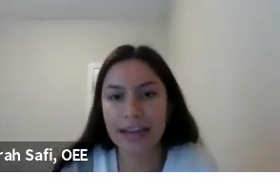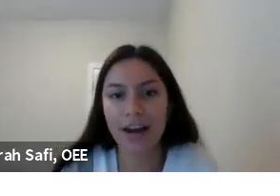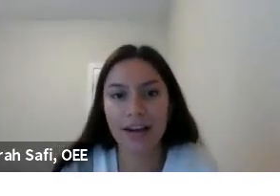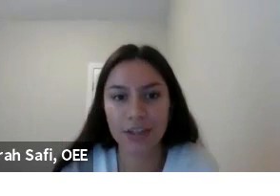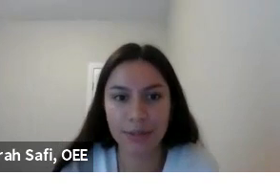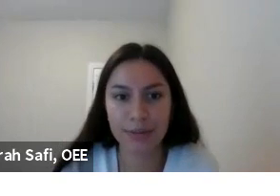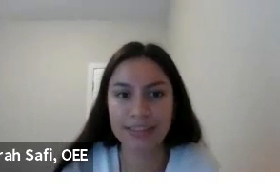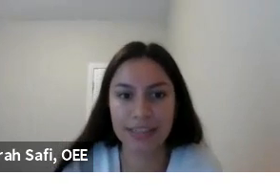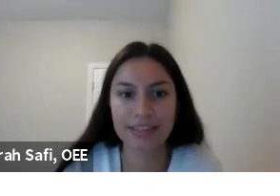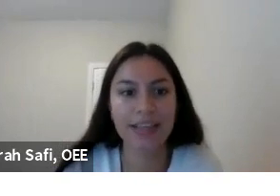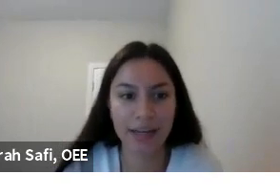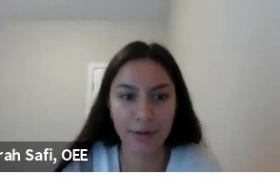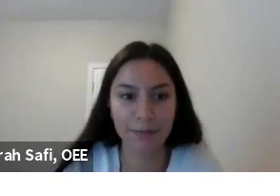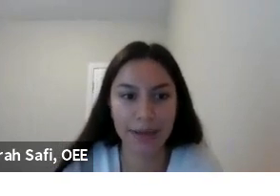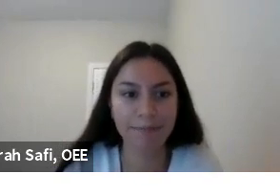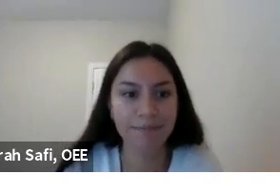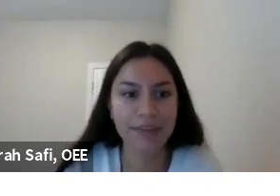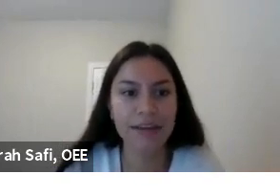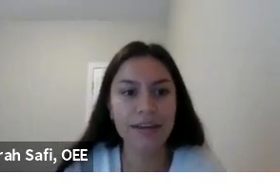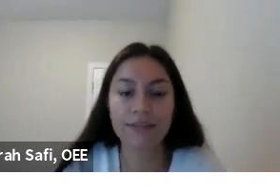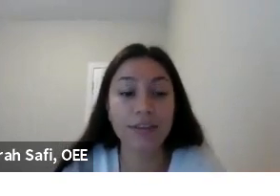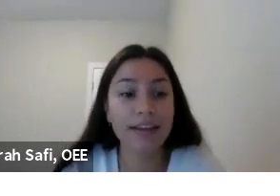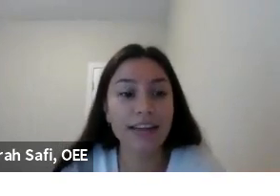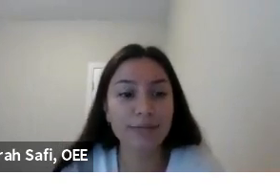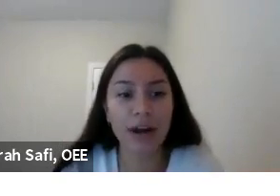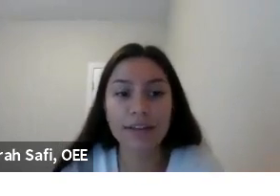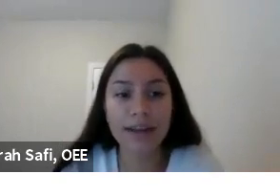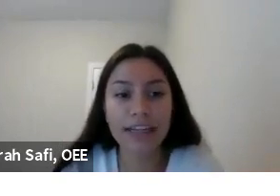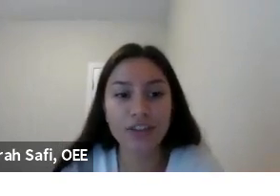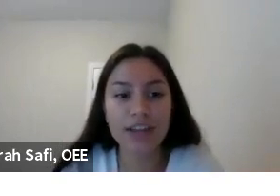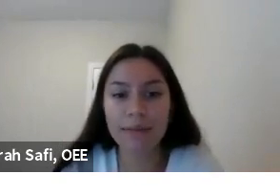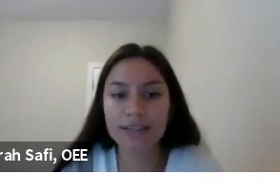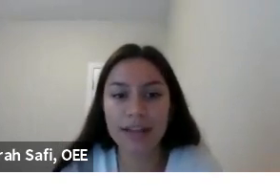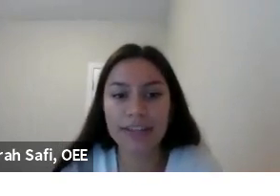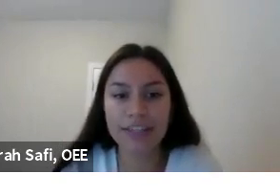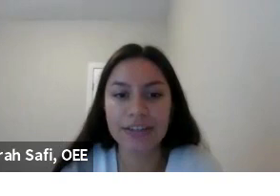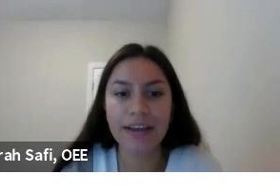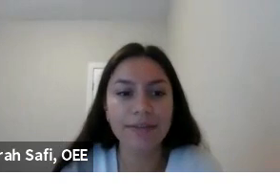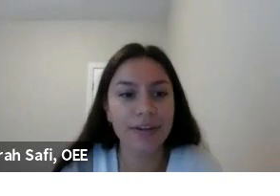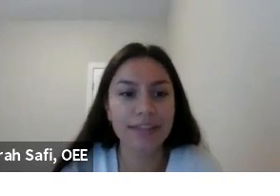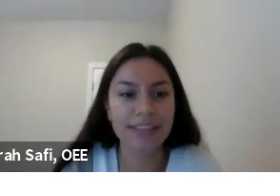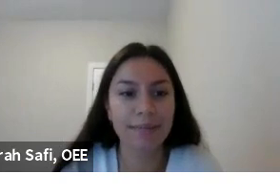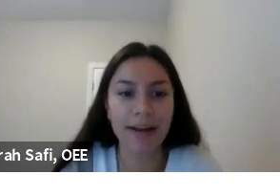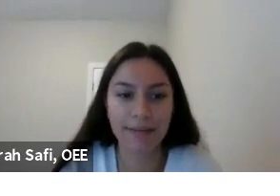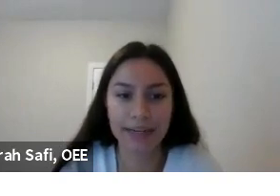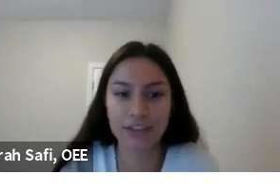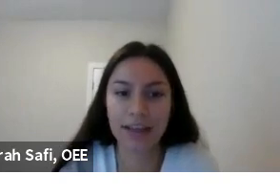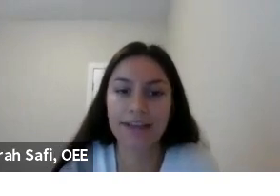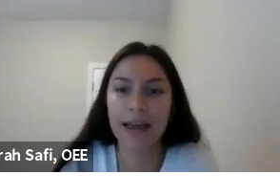2 weeks from today on October 26th at 12 p.m. If you'd like to explore other financial topics relevant to your life, you can